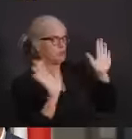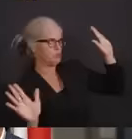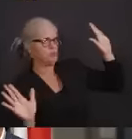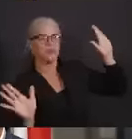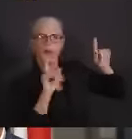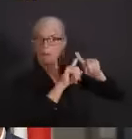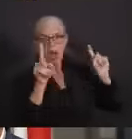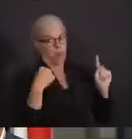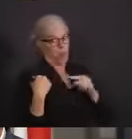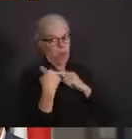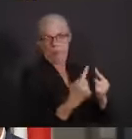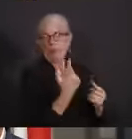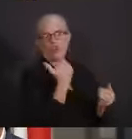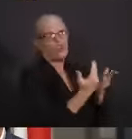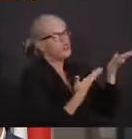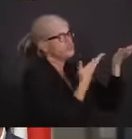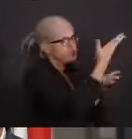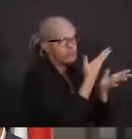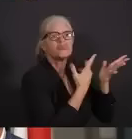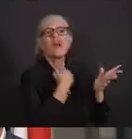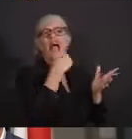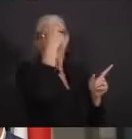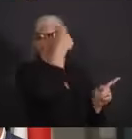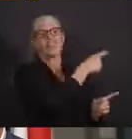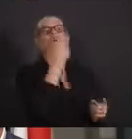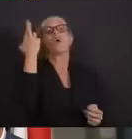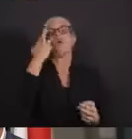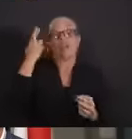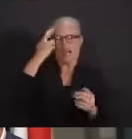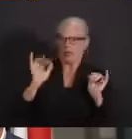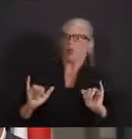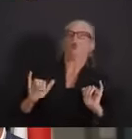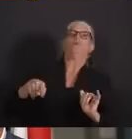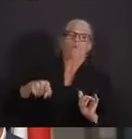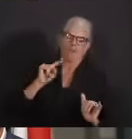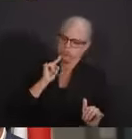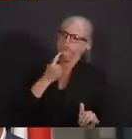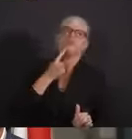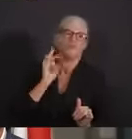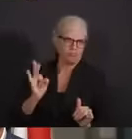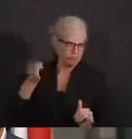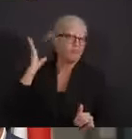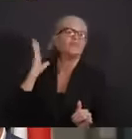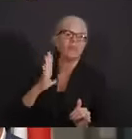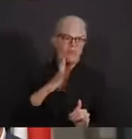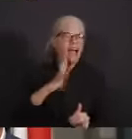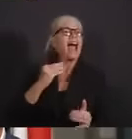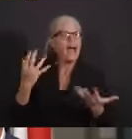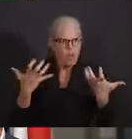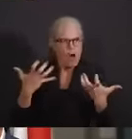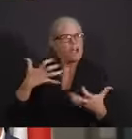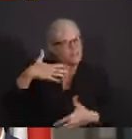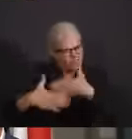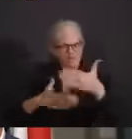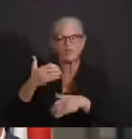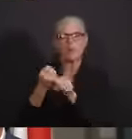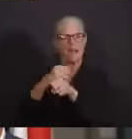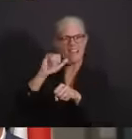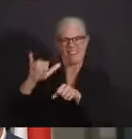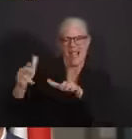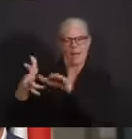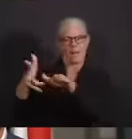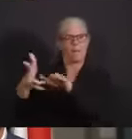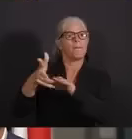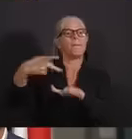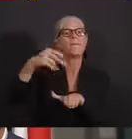I think there is a sense of urgency with some of the federal agencies as well, but we want to get these ports back open as quickly as possible. We're going